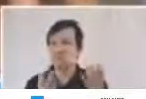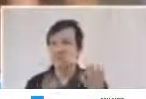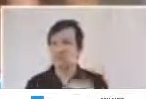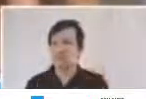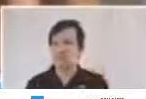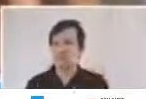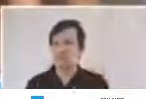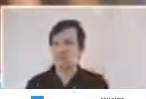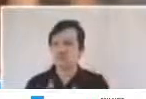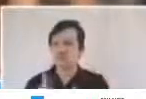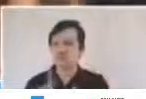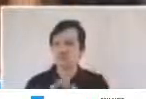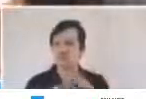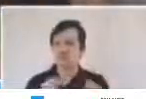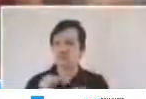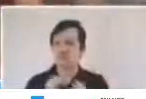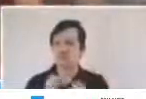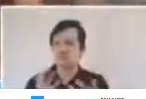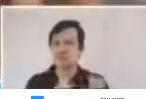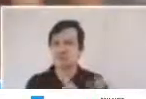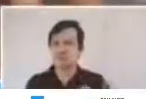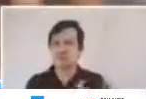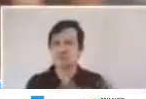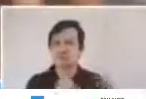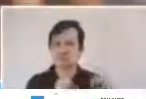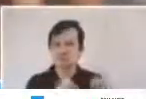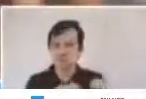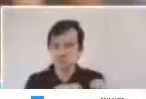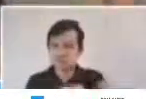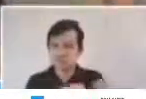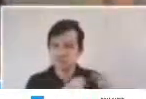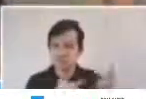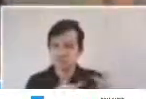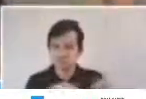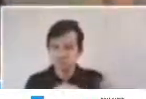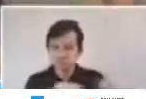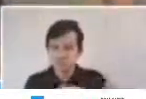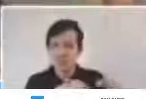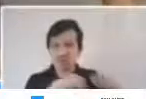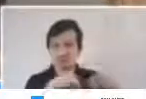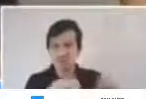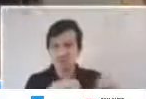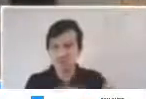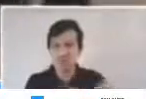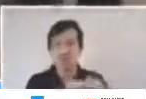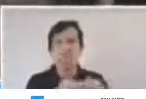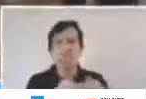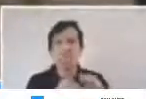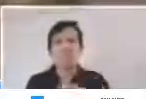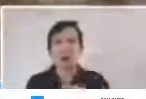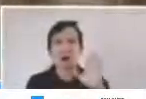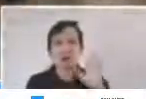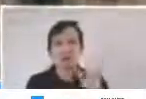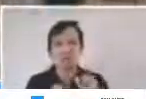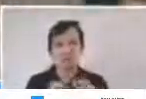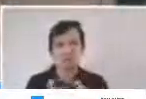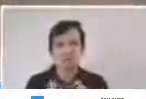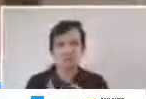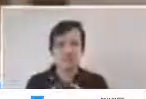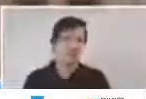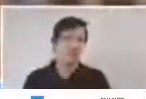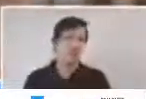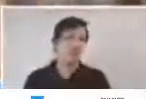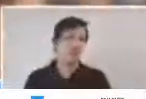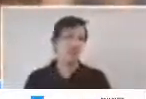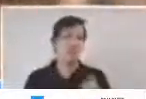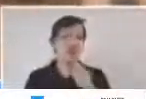In fact, we have been receiving requests po from the manufacturers and retailers both na i-lift na